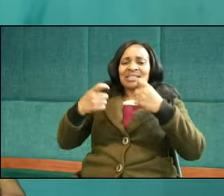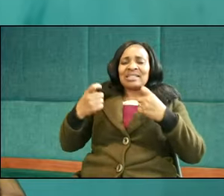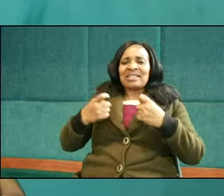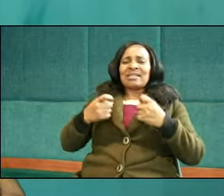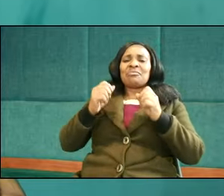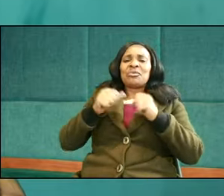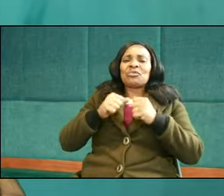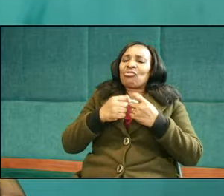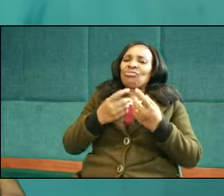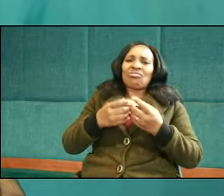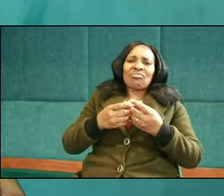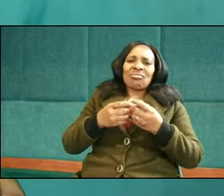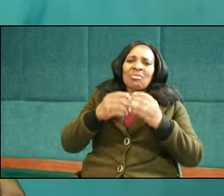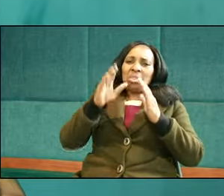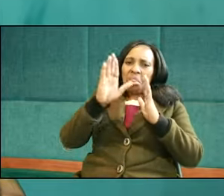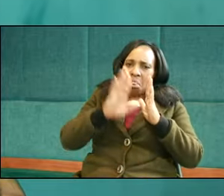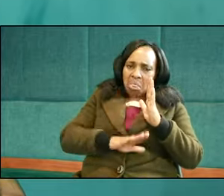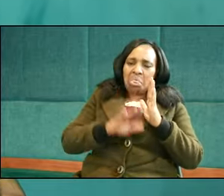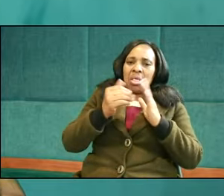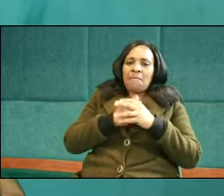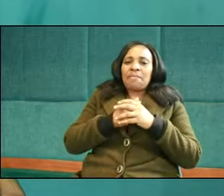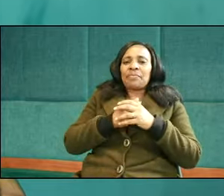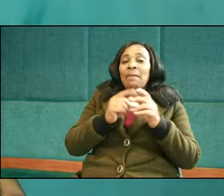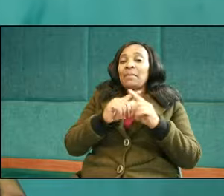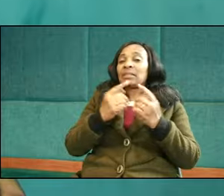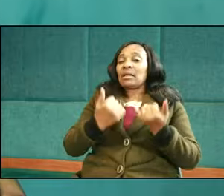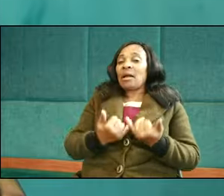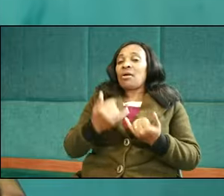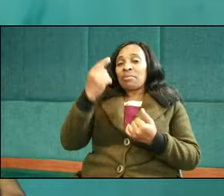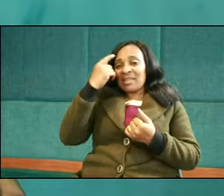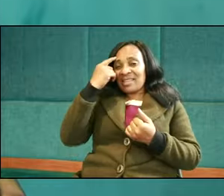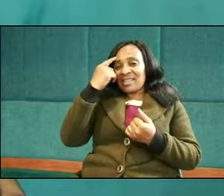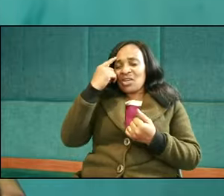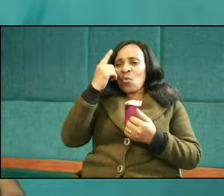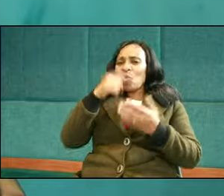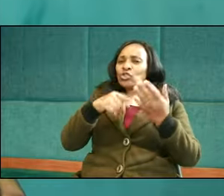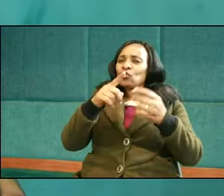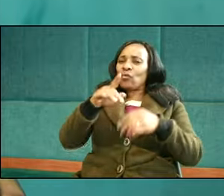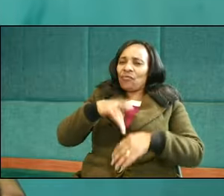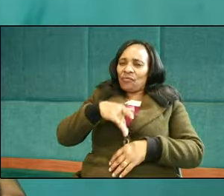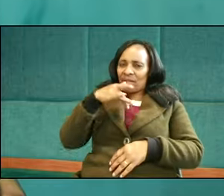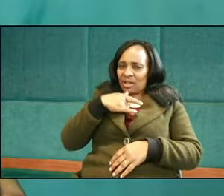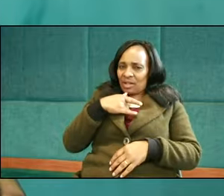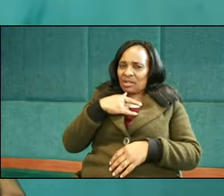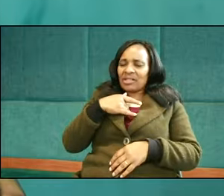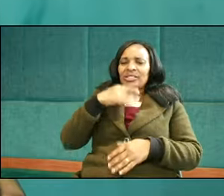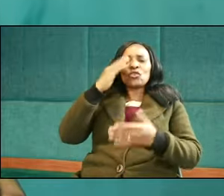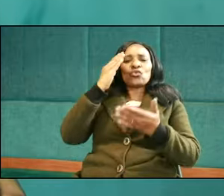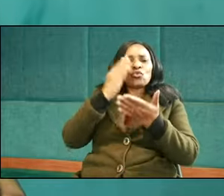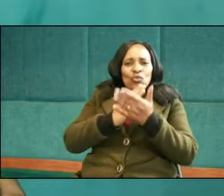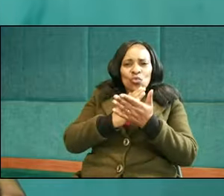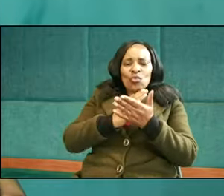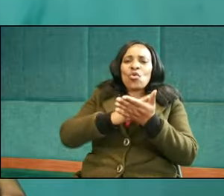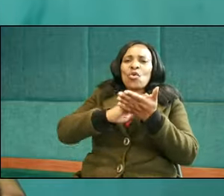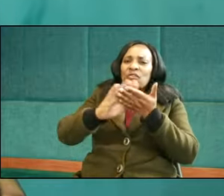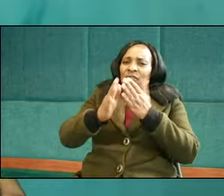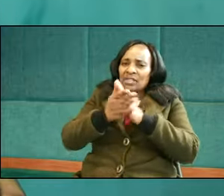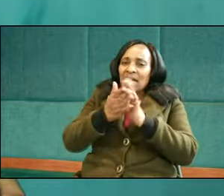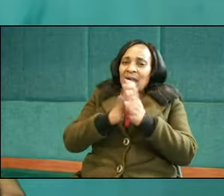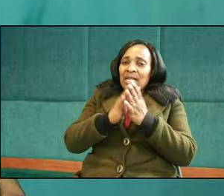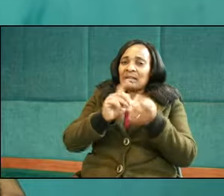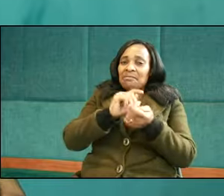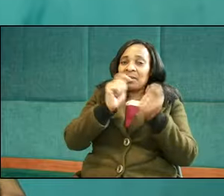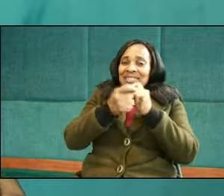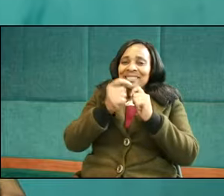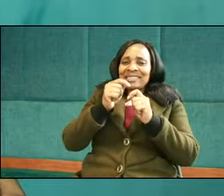numbed. It goes down. So I think that guilt that they feel is that if I truly confess and I repent, I'm